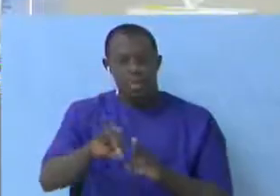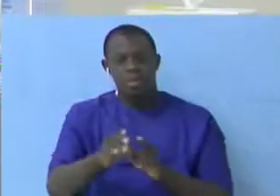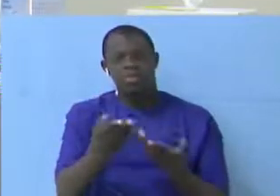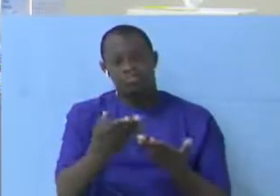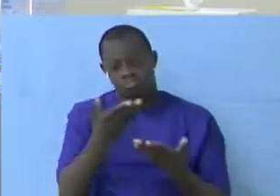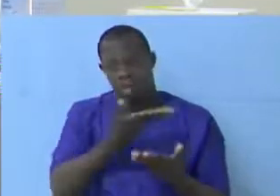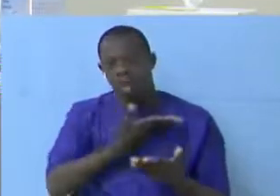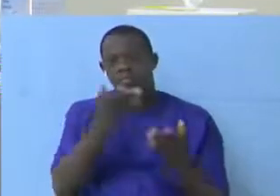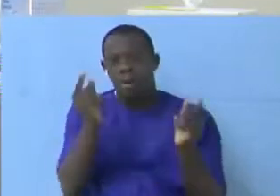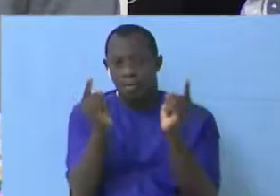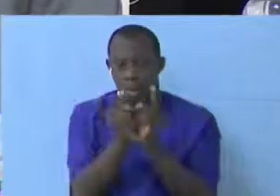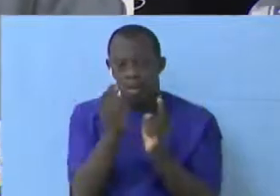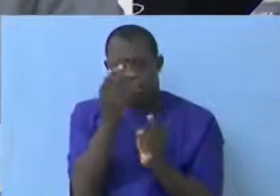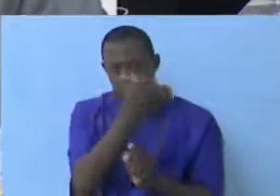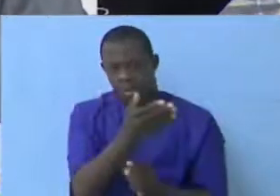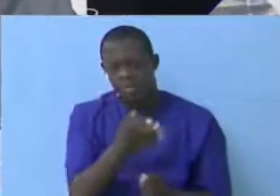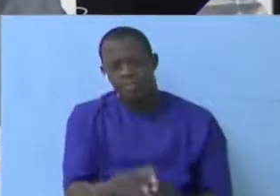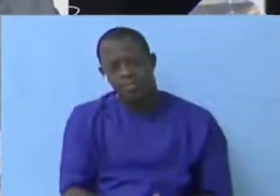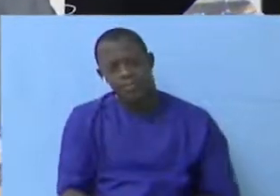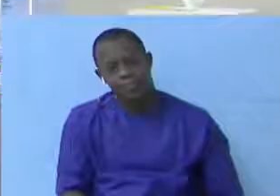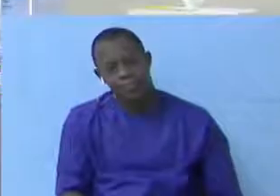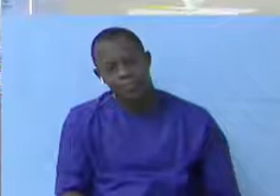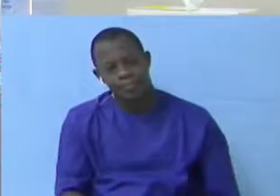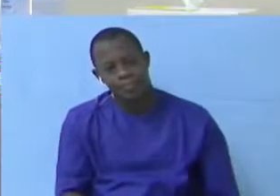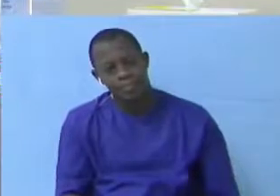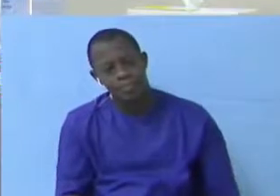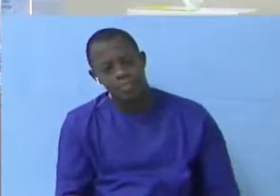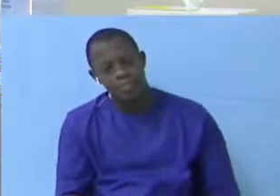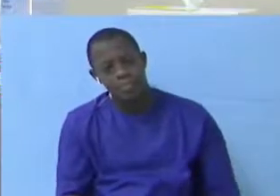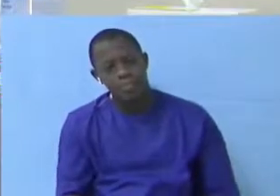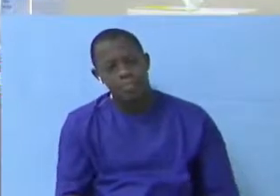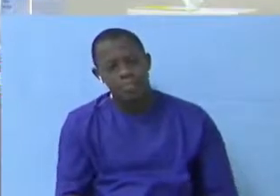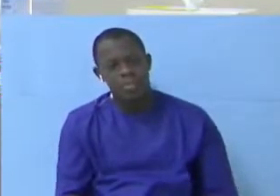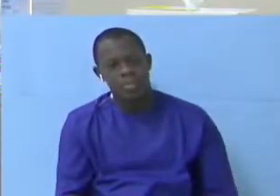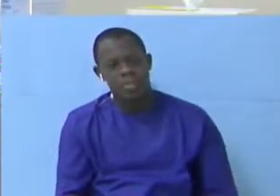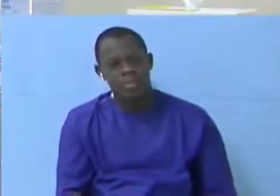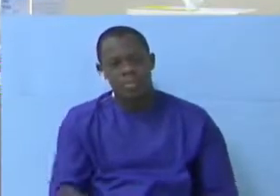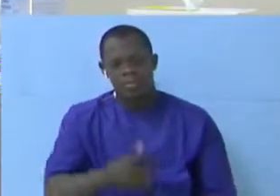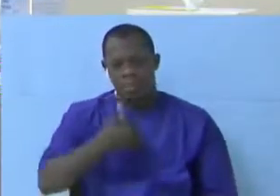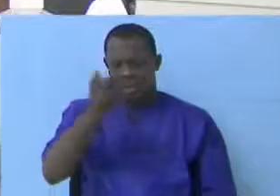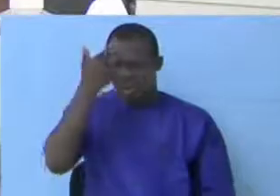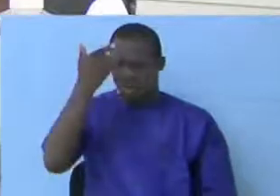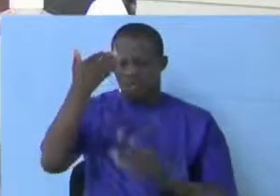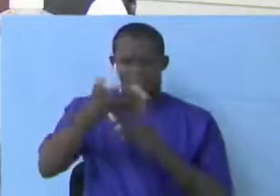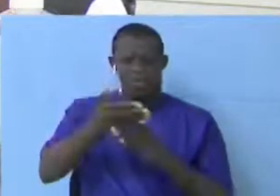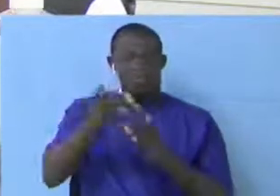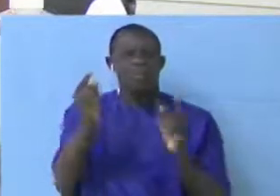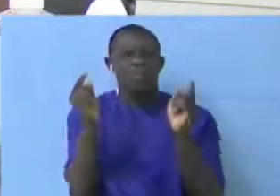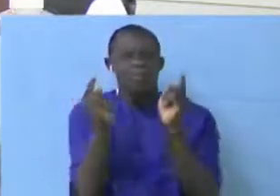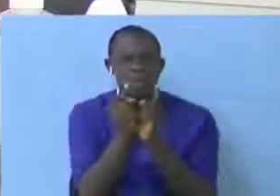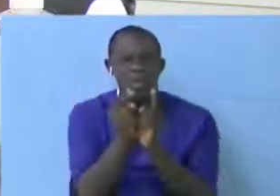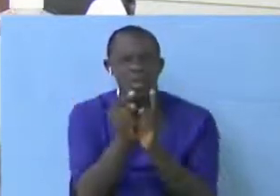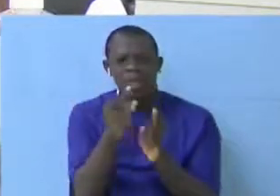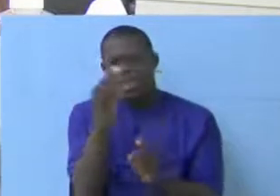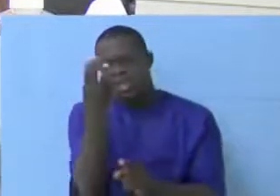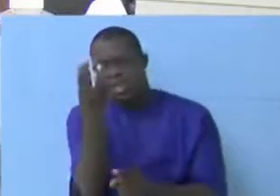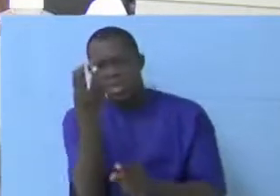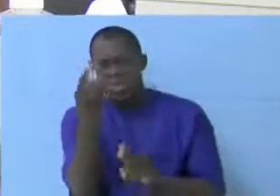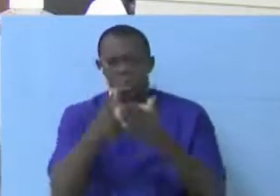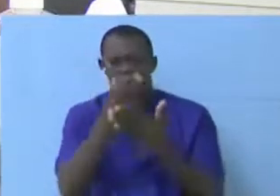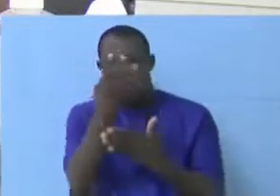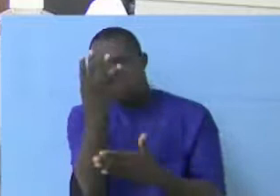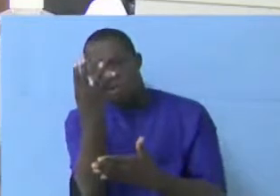I believe either I found some state guard officers, 3 or 4 state guard